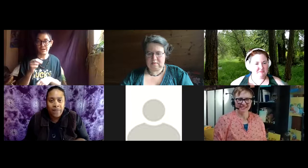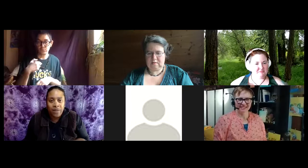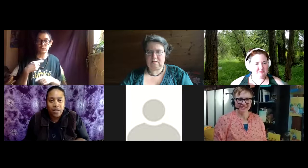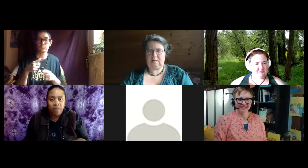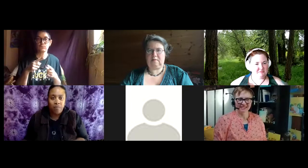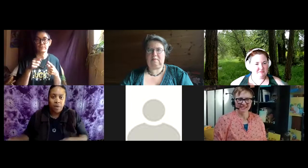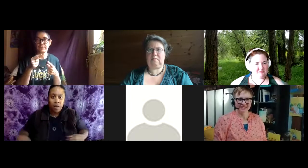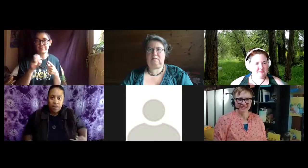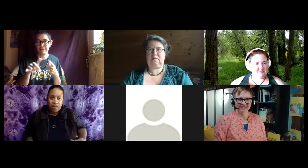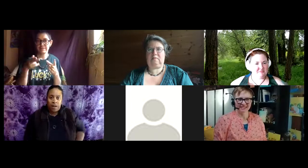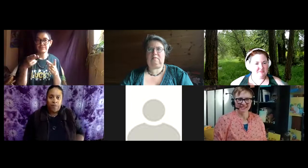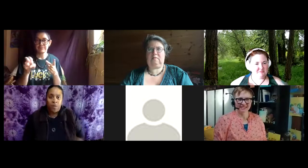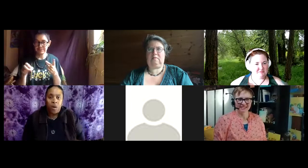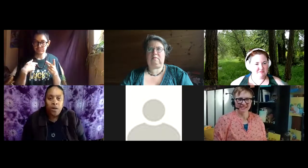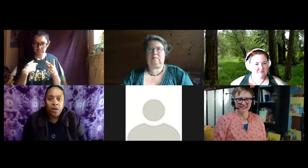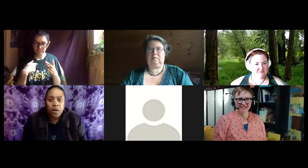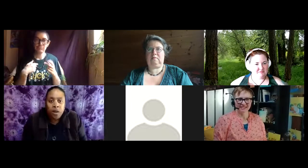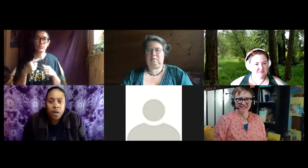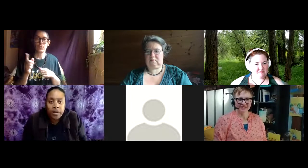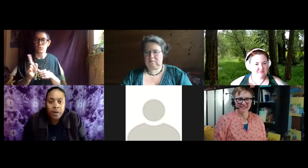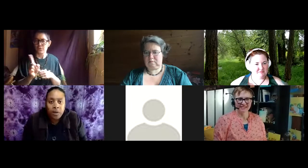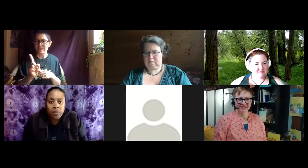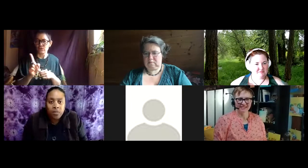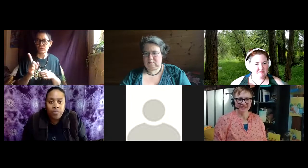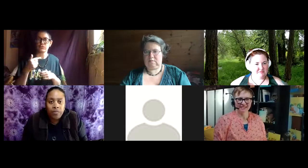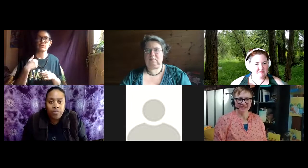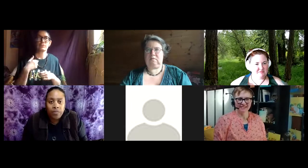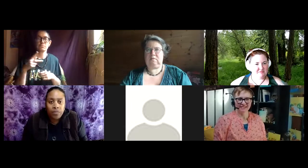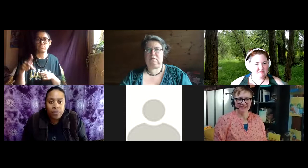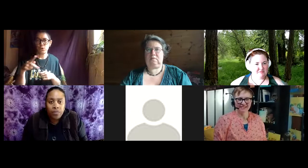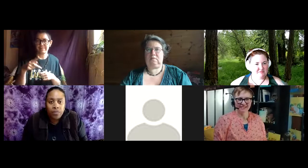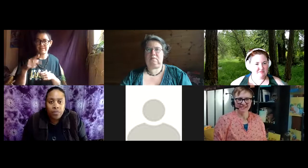night, a good evening, everyone. And so